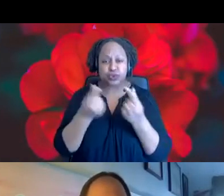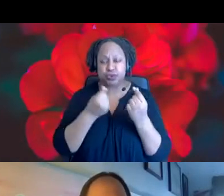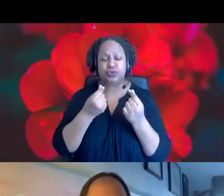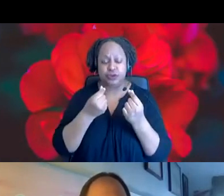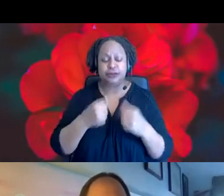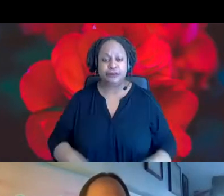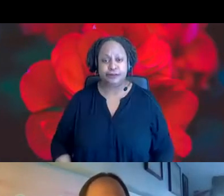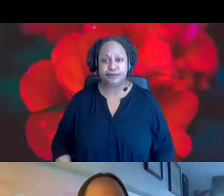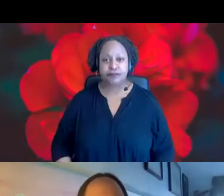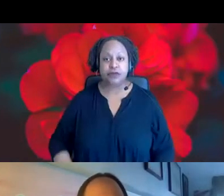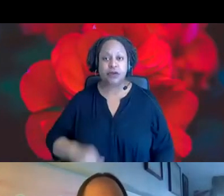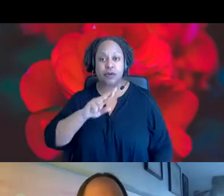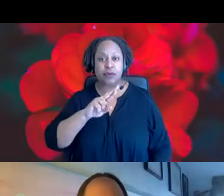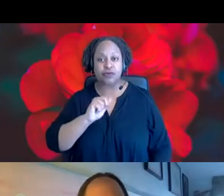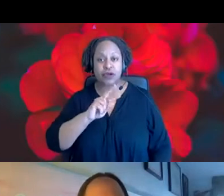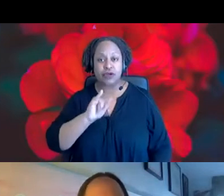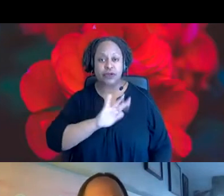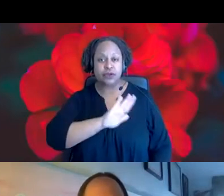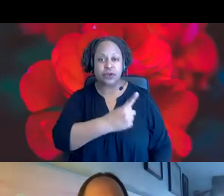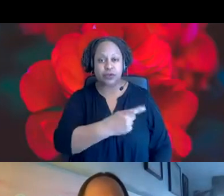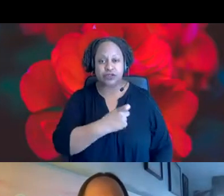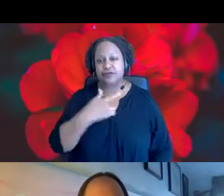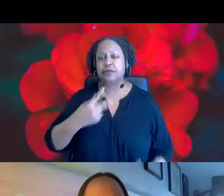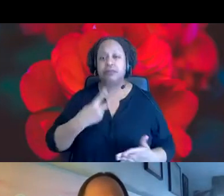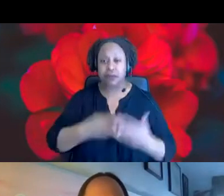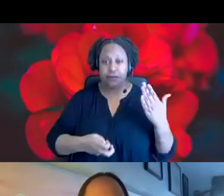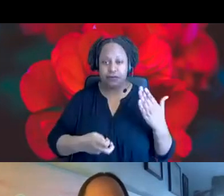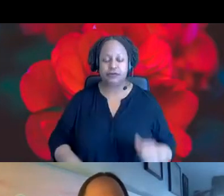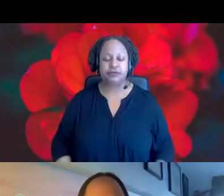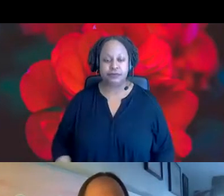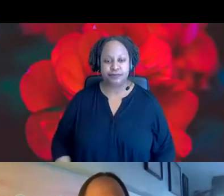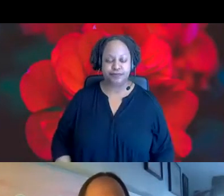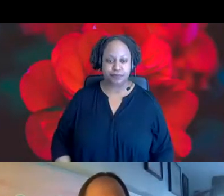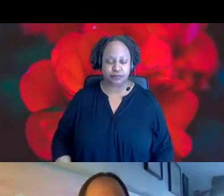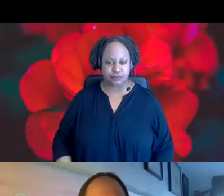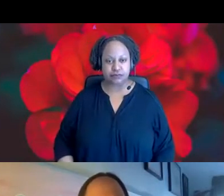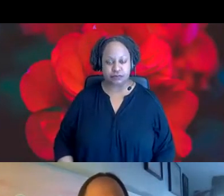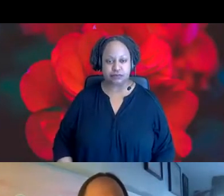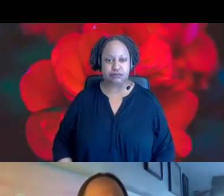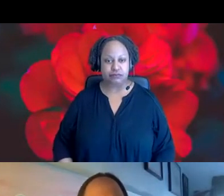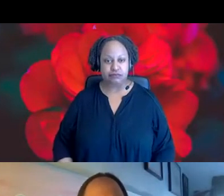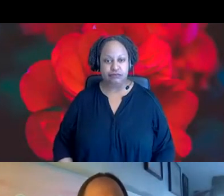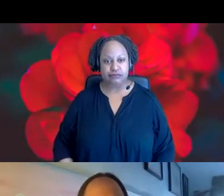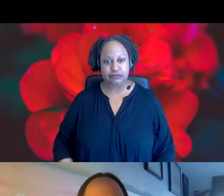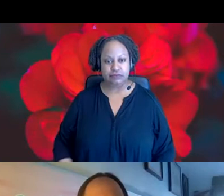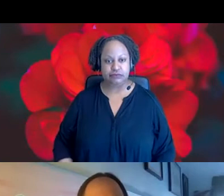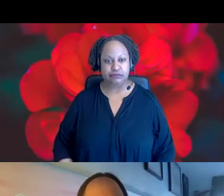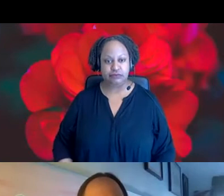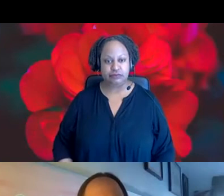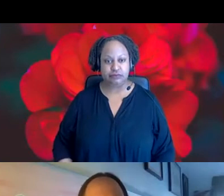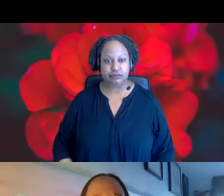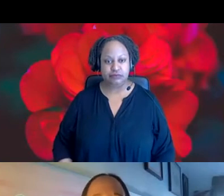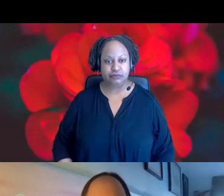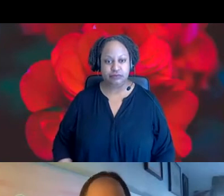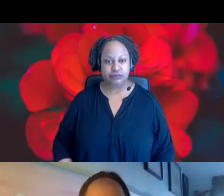But to answer your question, Ravi, I think it's both. I do think also there has been a lot of people just trying to